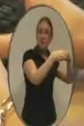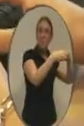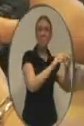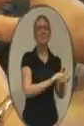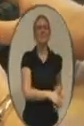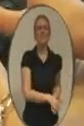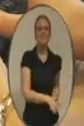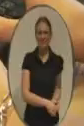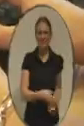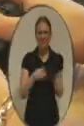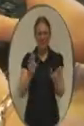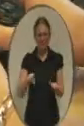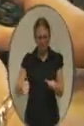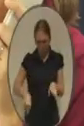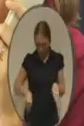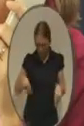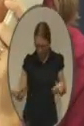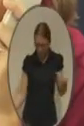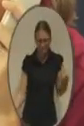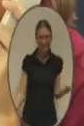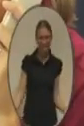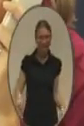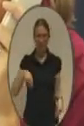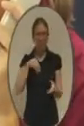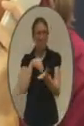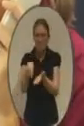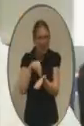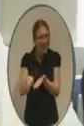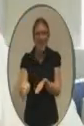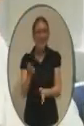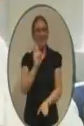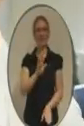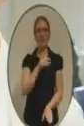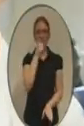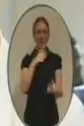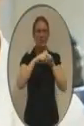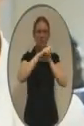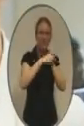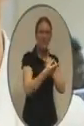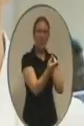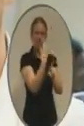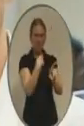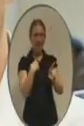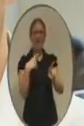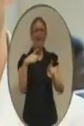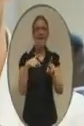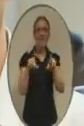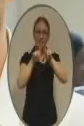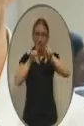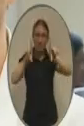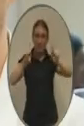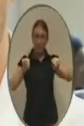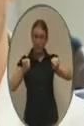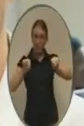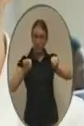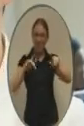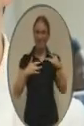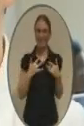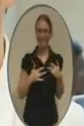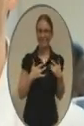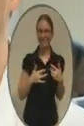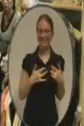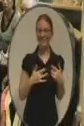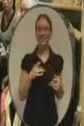Contact the community involvement team for our list of free training courses. You don't have to be out of pocket to get involved. We can pay for your expenses and we give